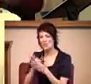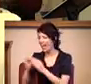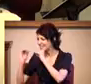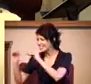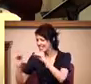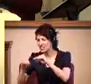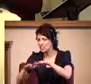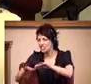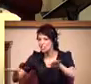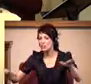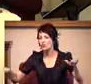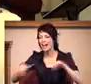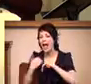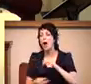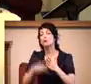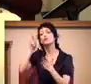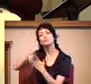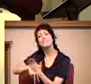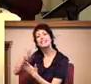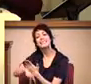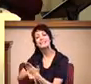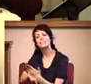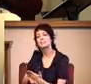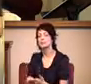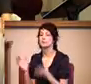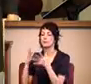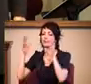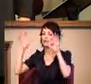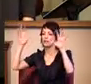the children how to read.